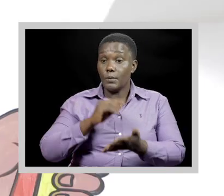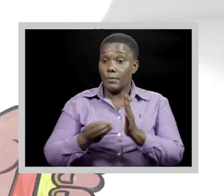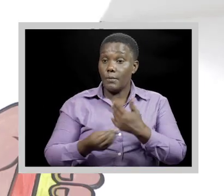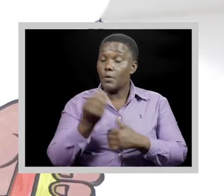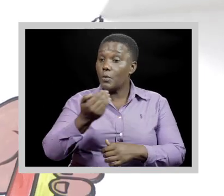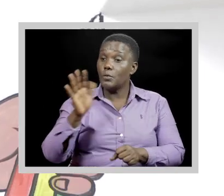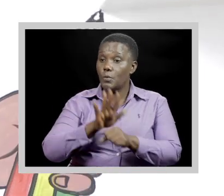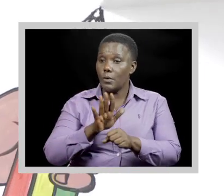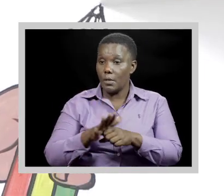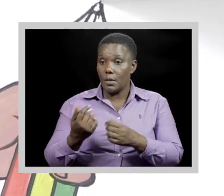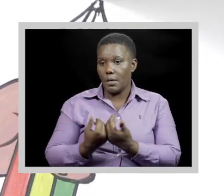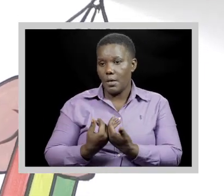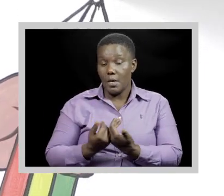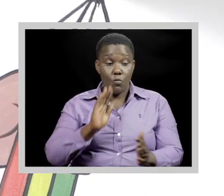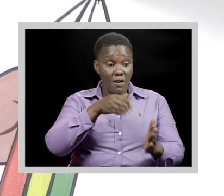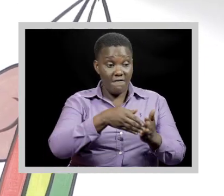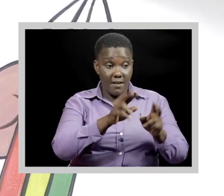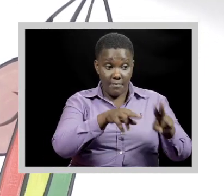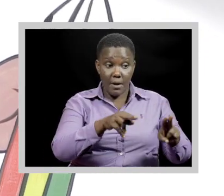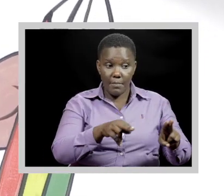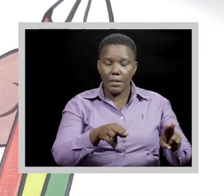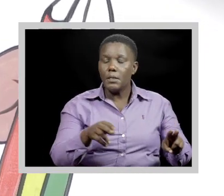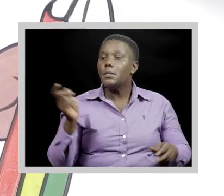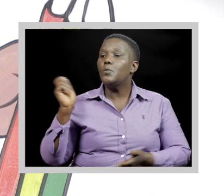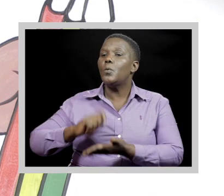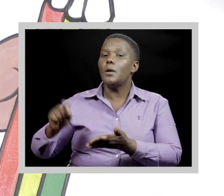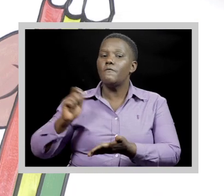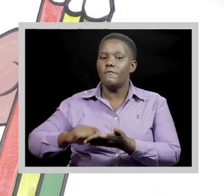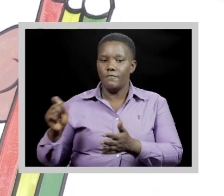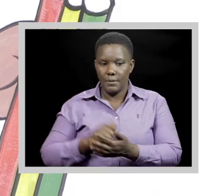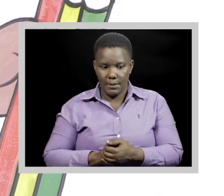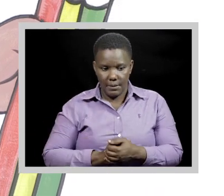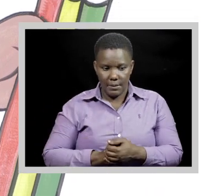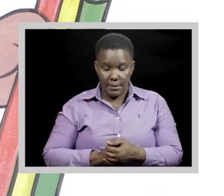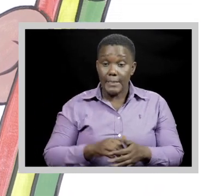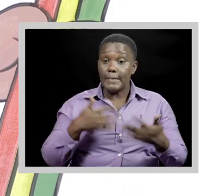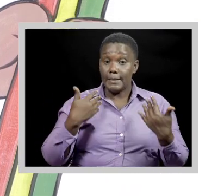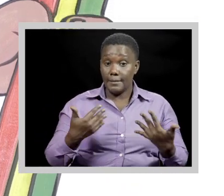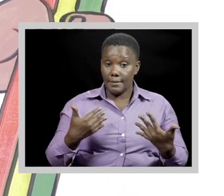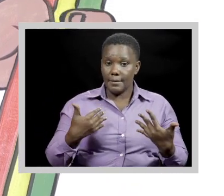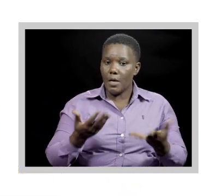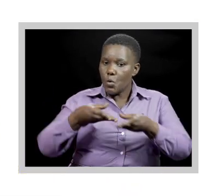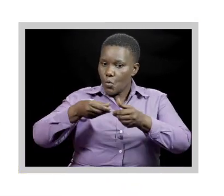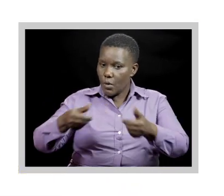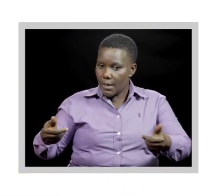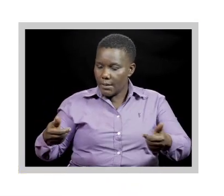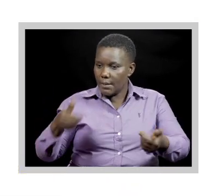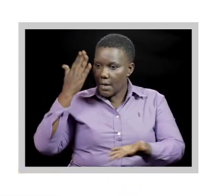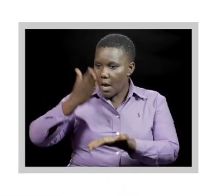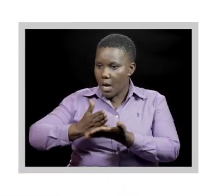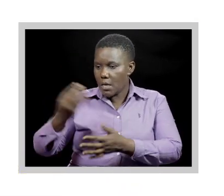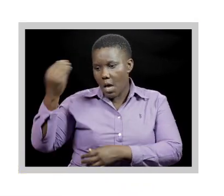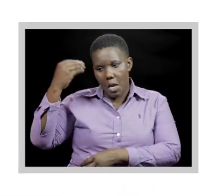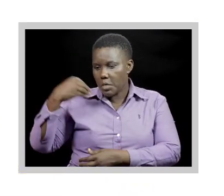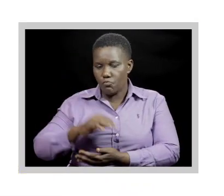Since many of the children coming to court are students, ensure court proceedings do not affect their